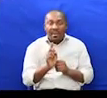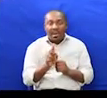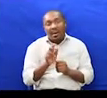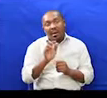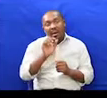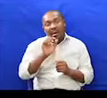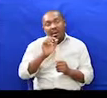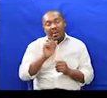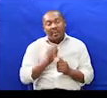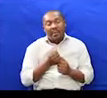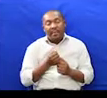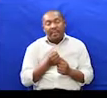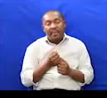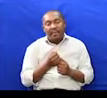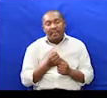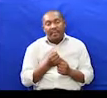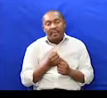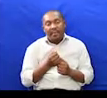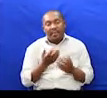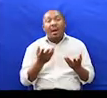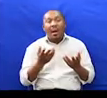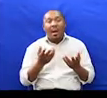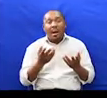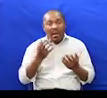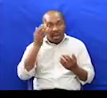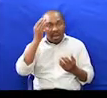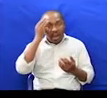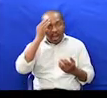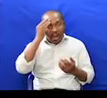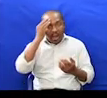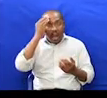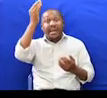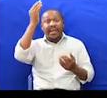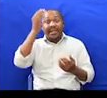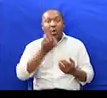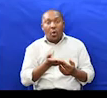atoms of the same element are identical